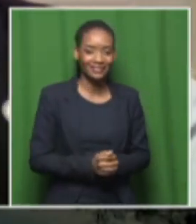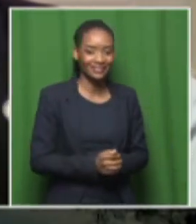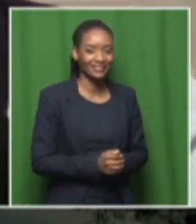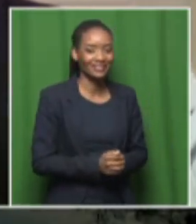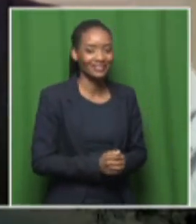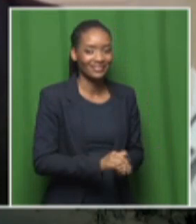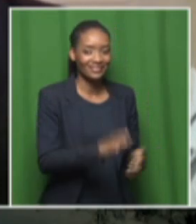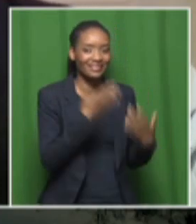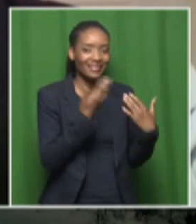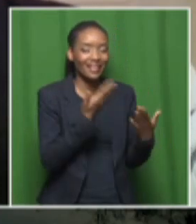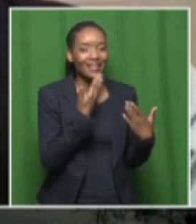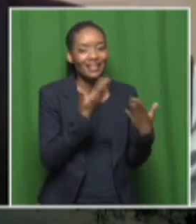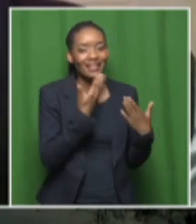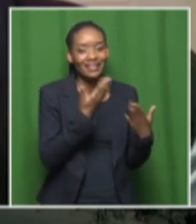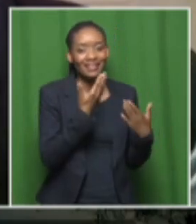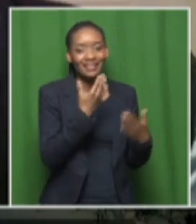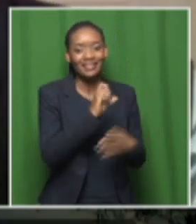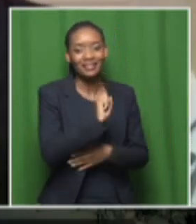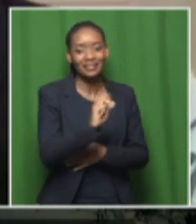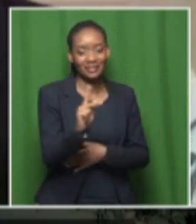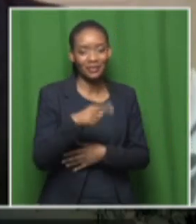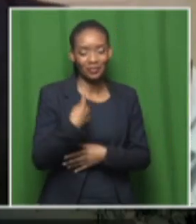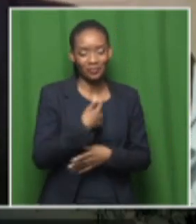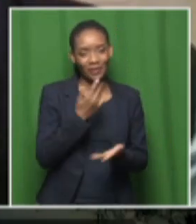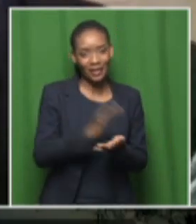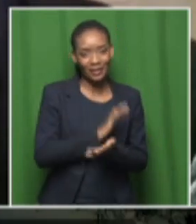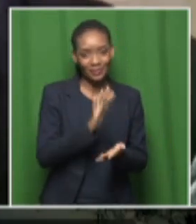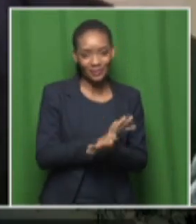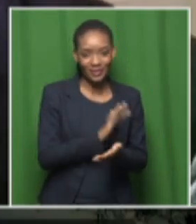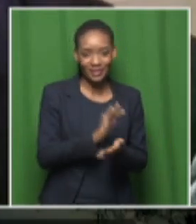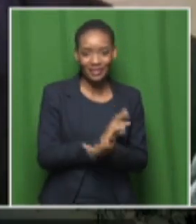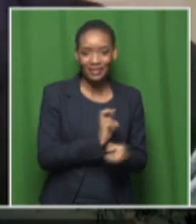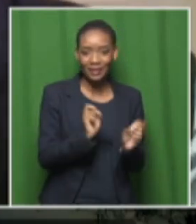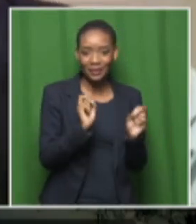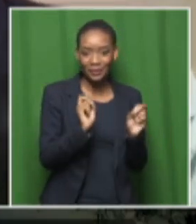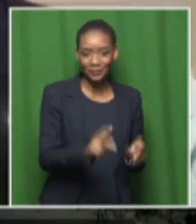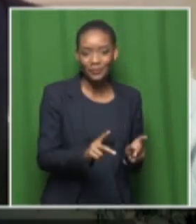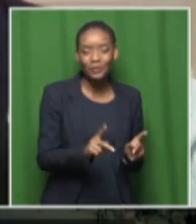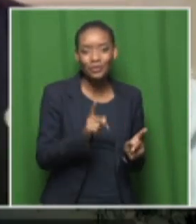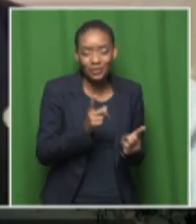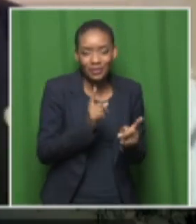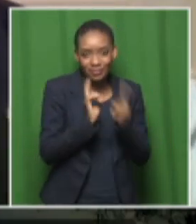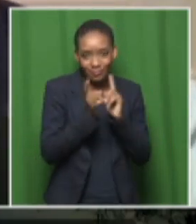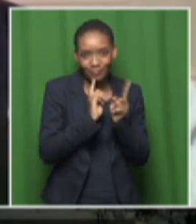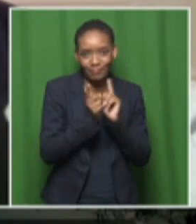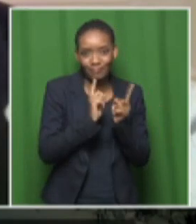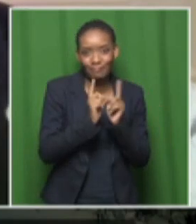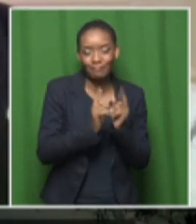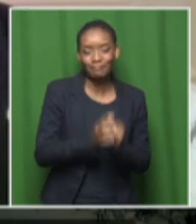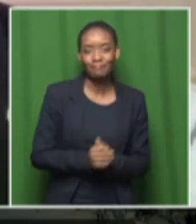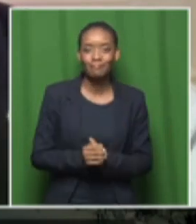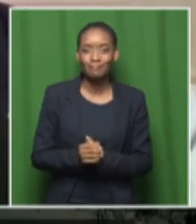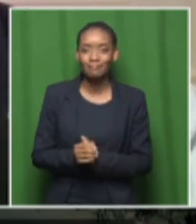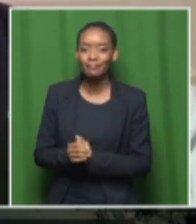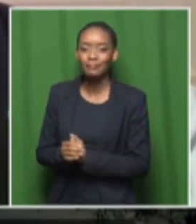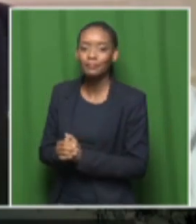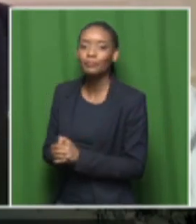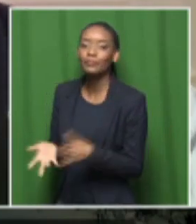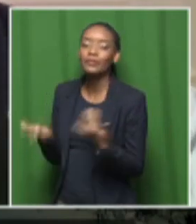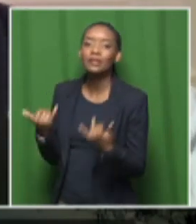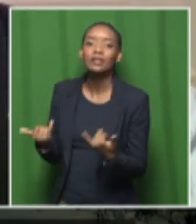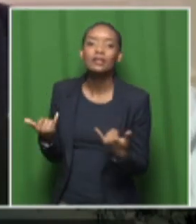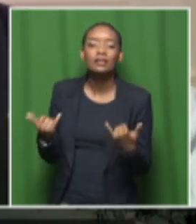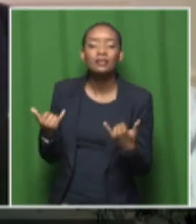No, thank you very much, Sakina. We appreciate the opportunity to be in conversation with you. Now,